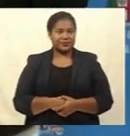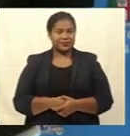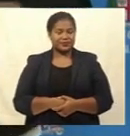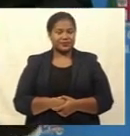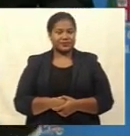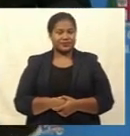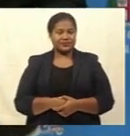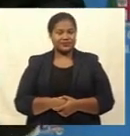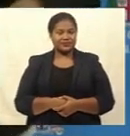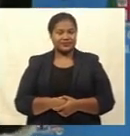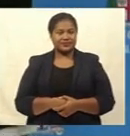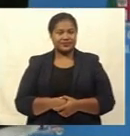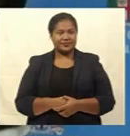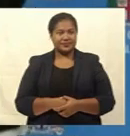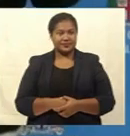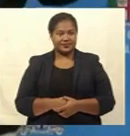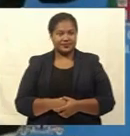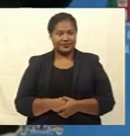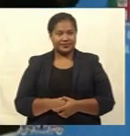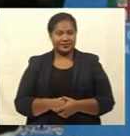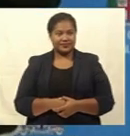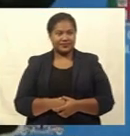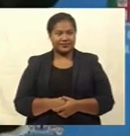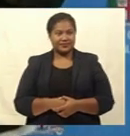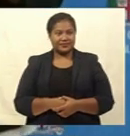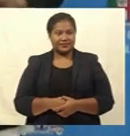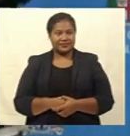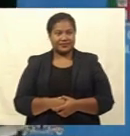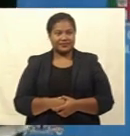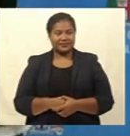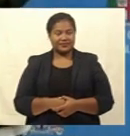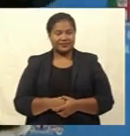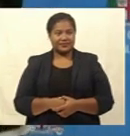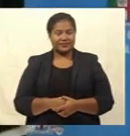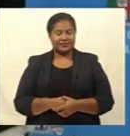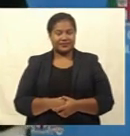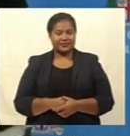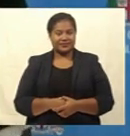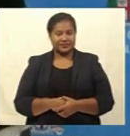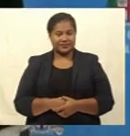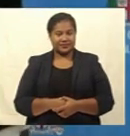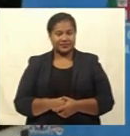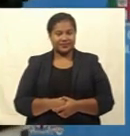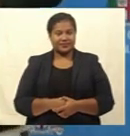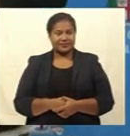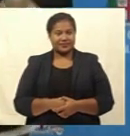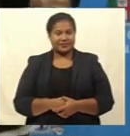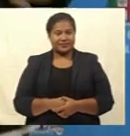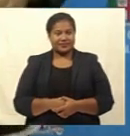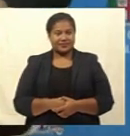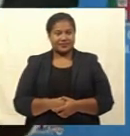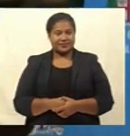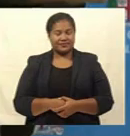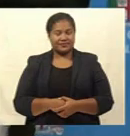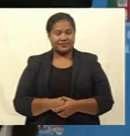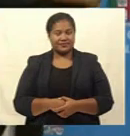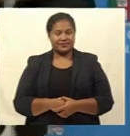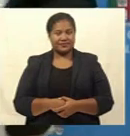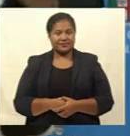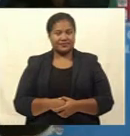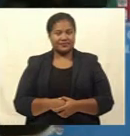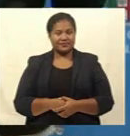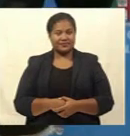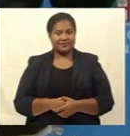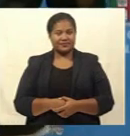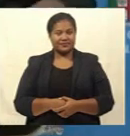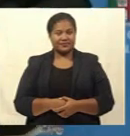the case with all our rural and maritime communities, we encourage families on Moturiki to stay where you are, stay